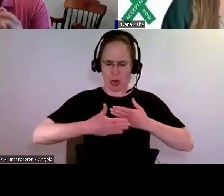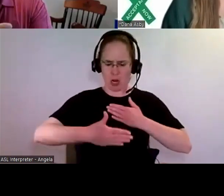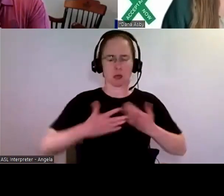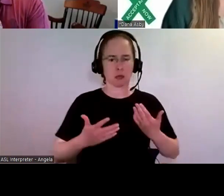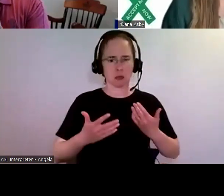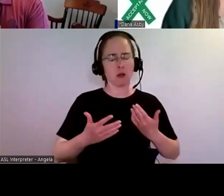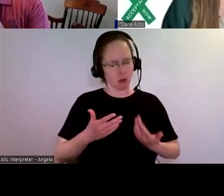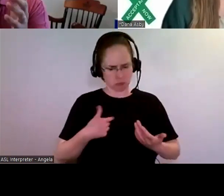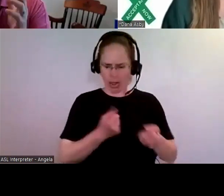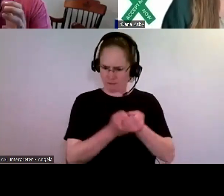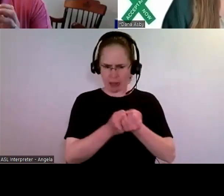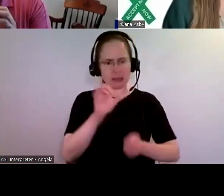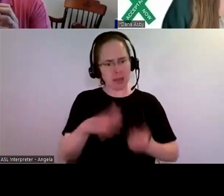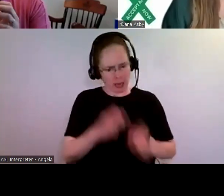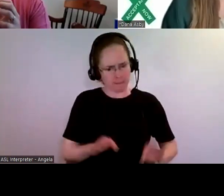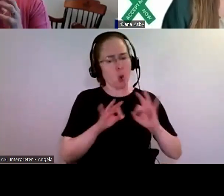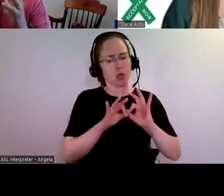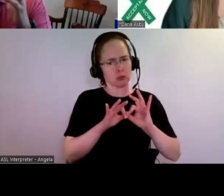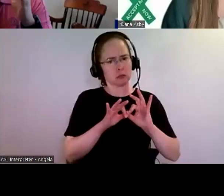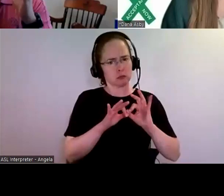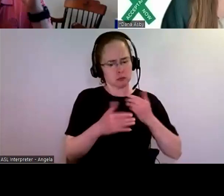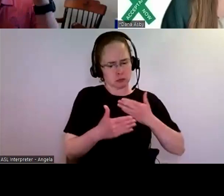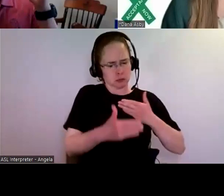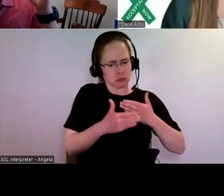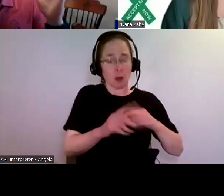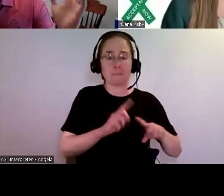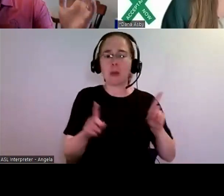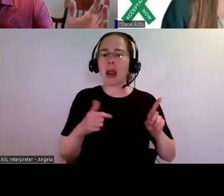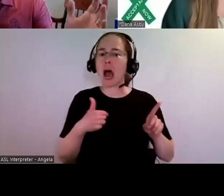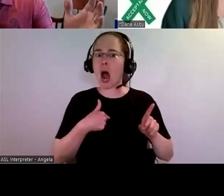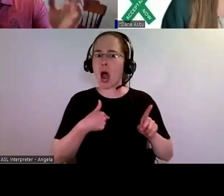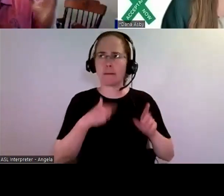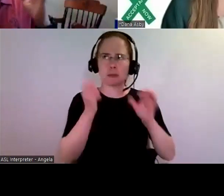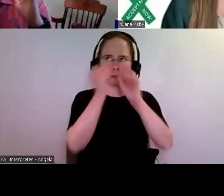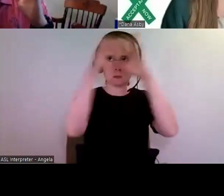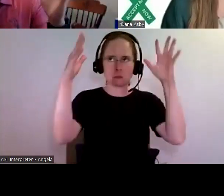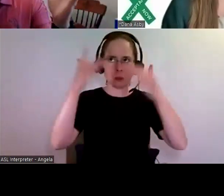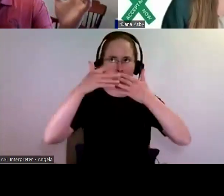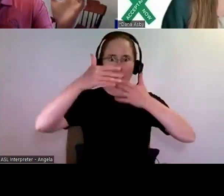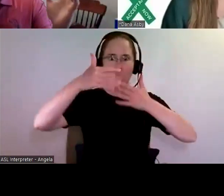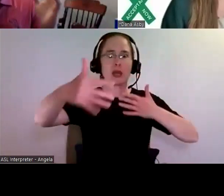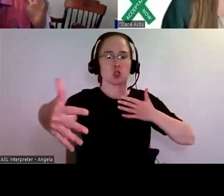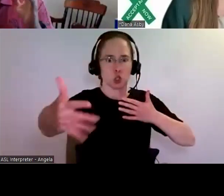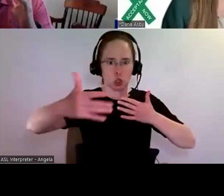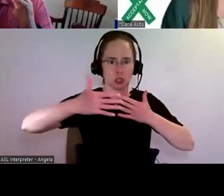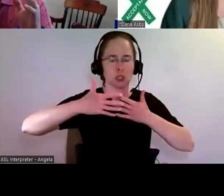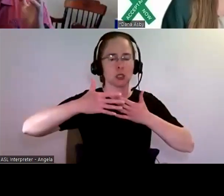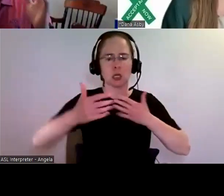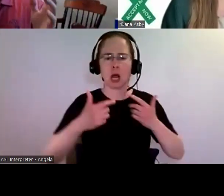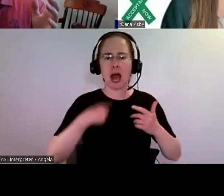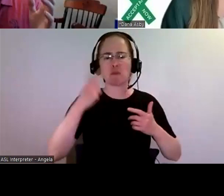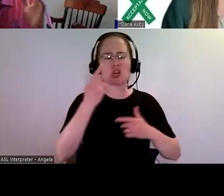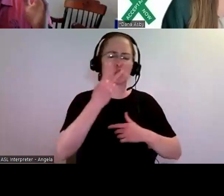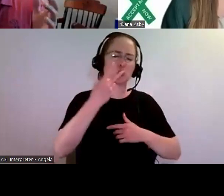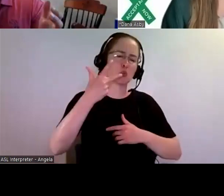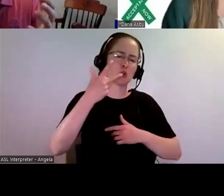had to validate that because that's important. But I'm more looking at the bigger picture and the longer term picture, and I'm thinking 2,